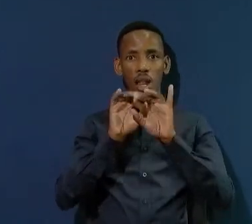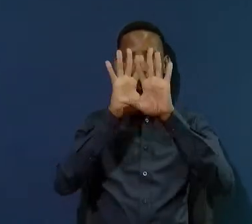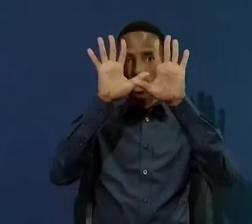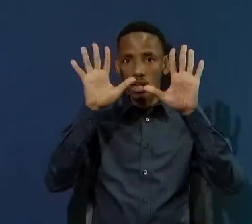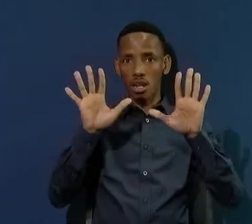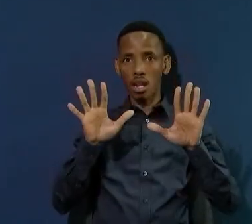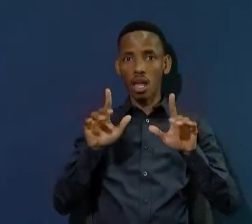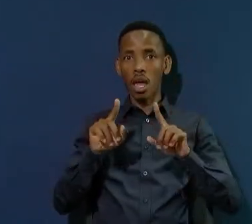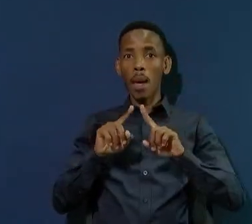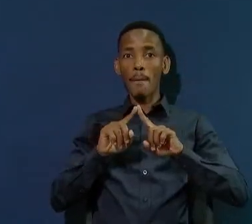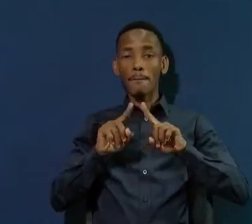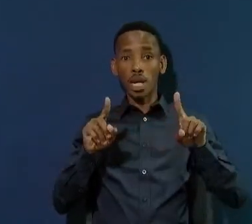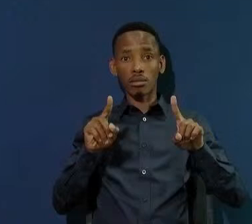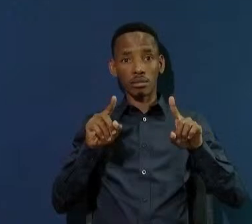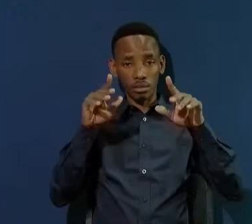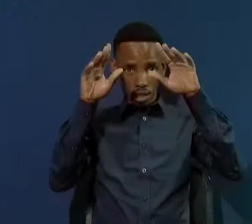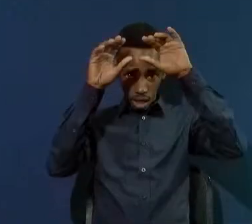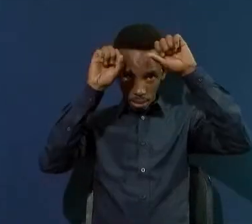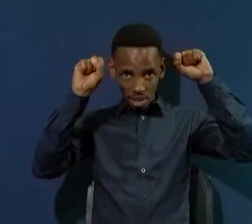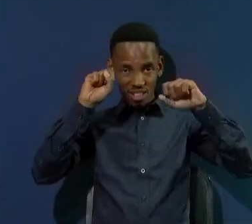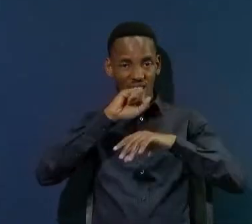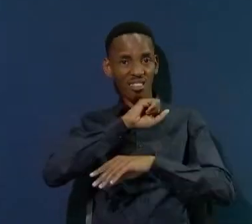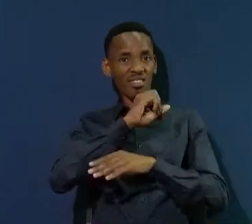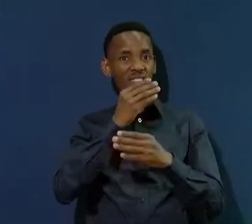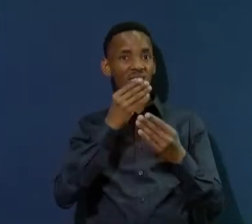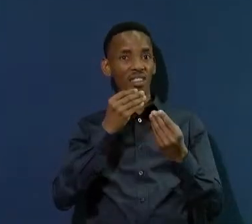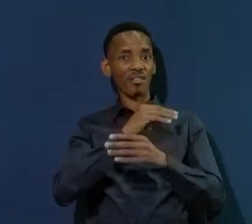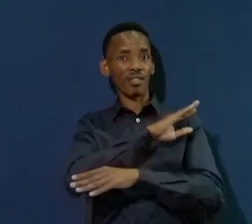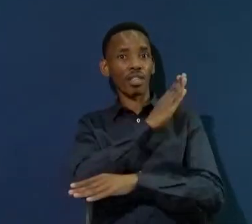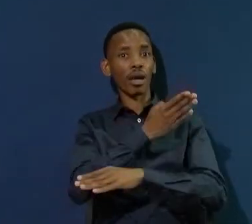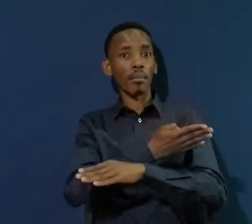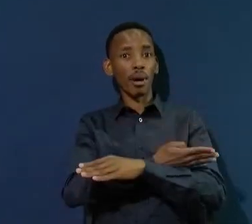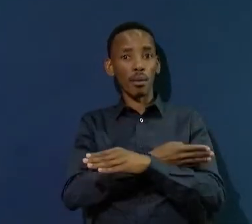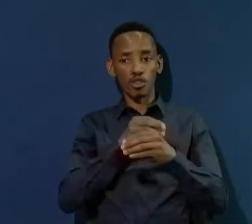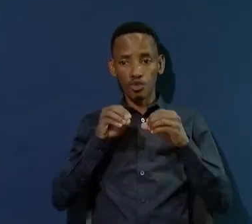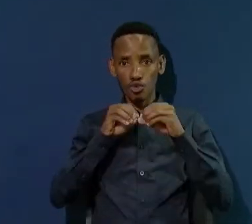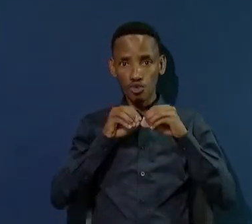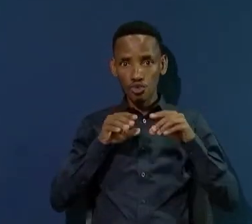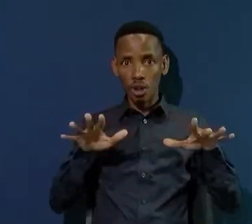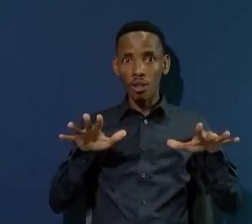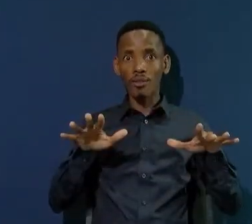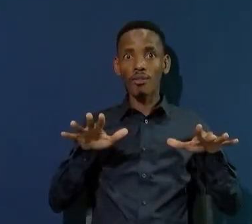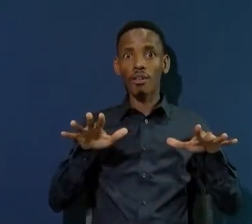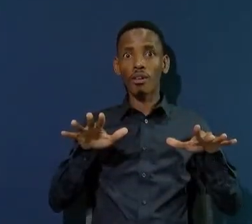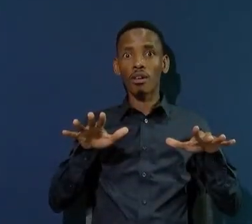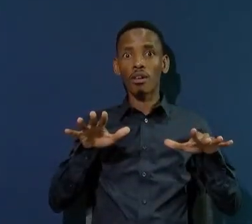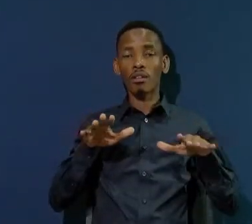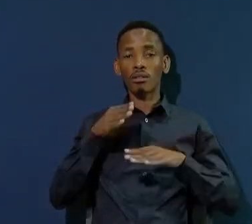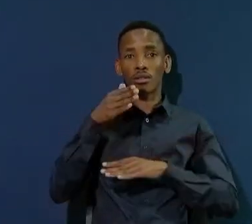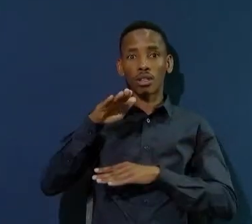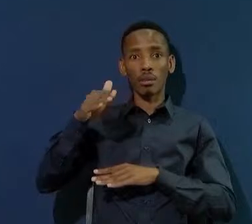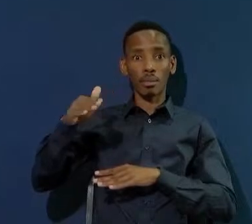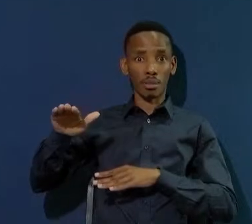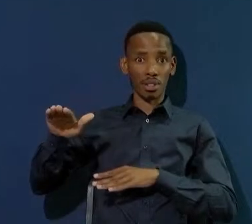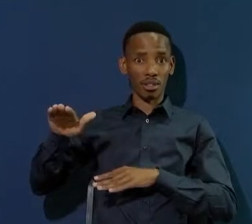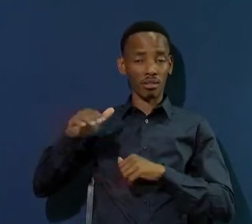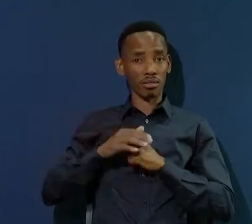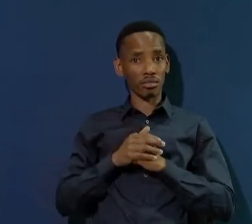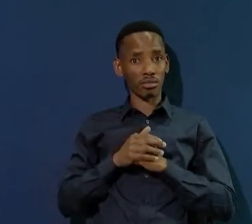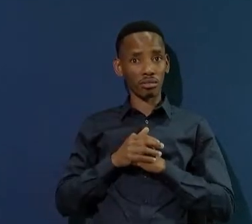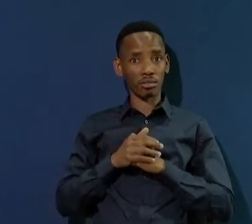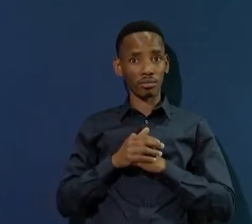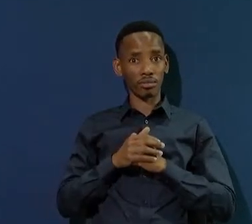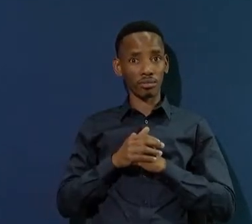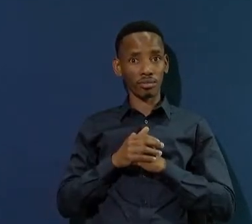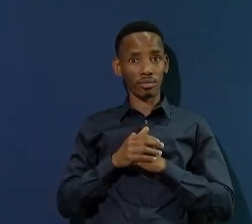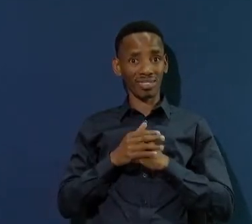hata utona dithata tsa go phatlalatsa palamente, mme ha e phatlalatsa ha e mo ha dithata tsa go